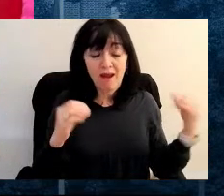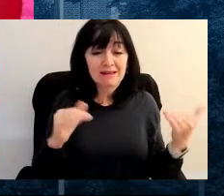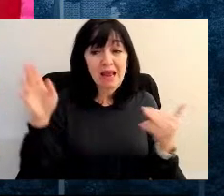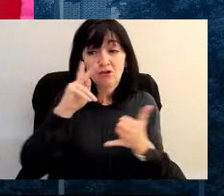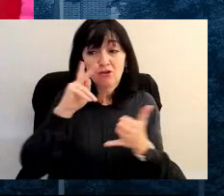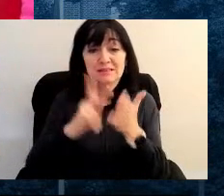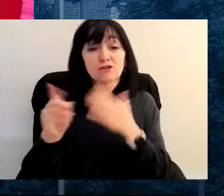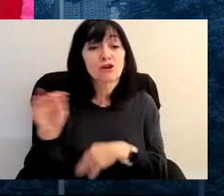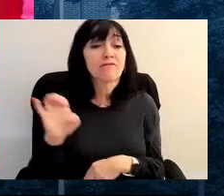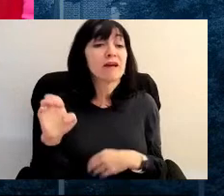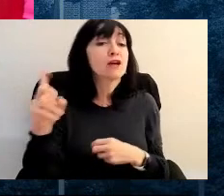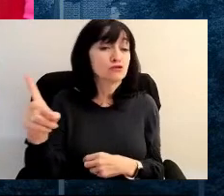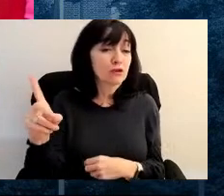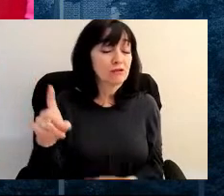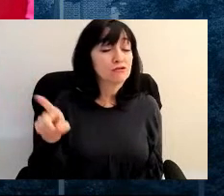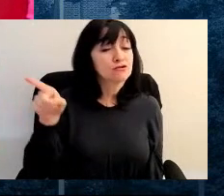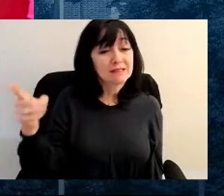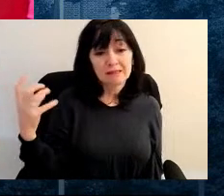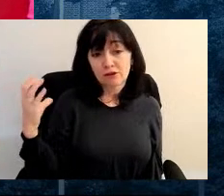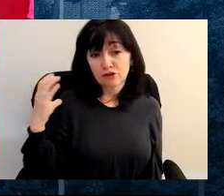chair of the